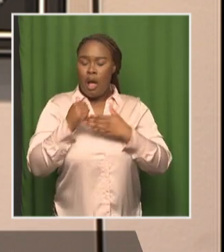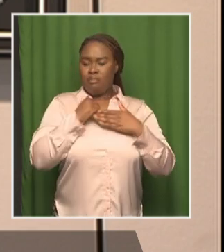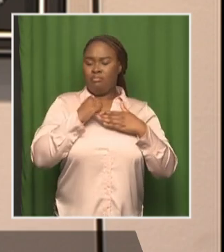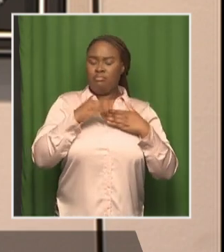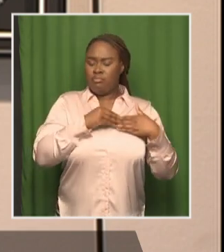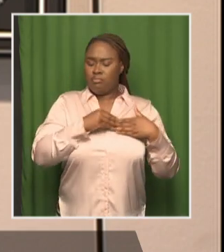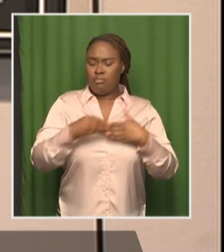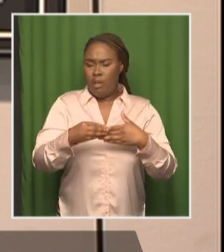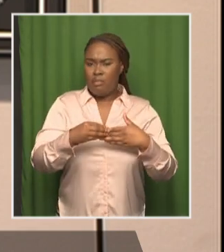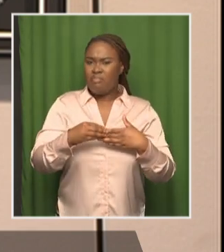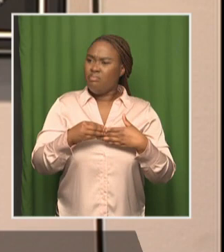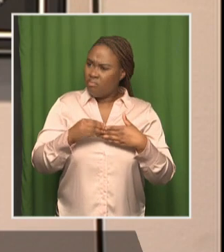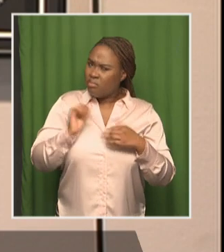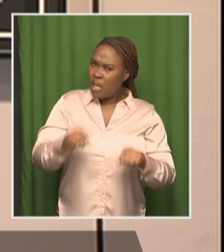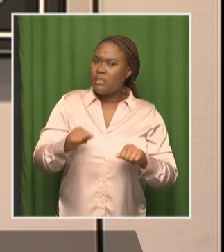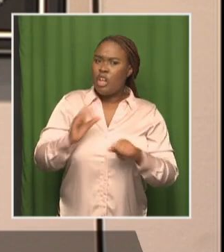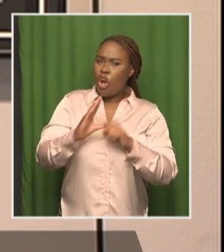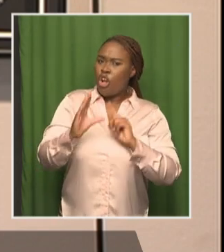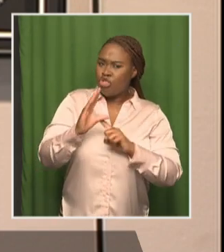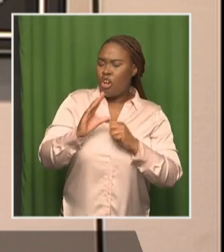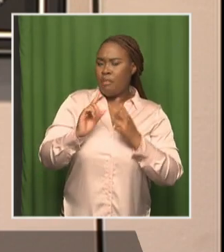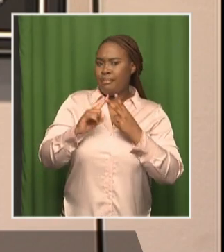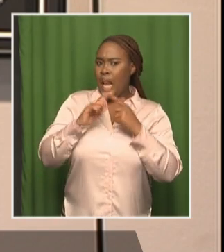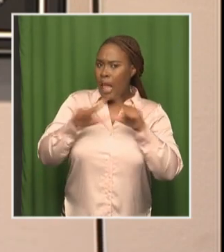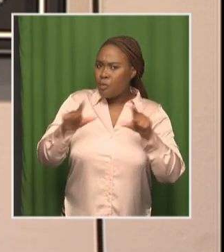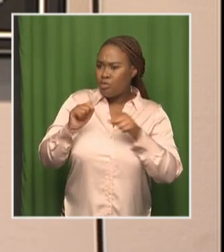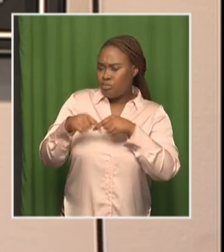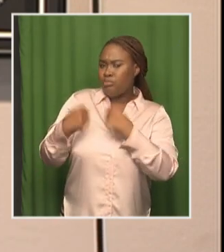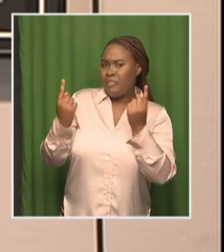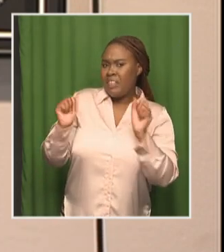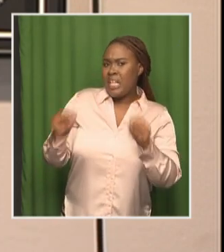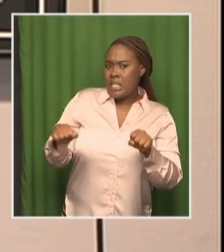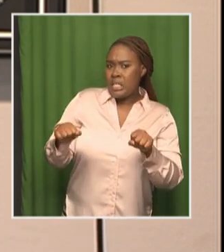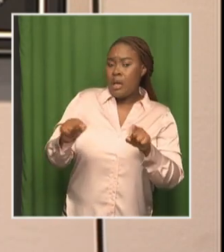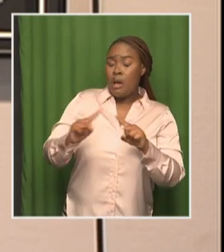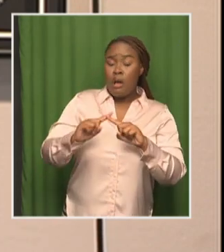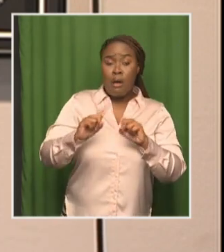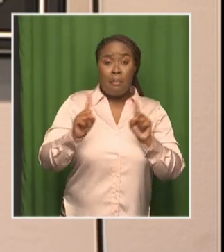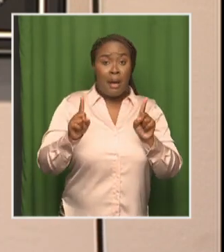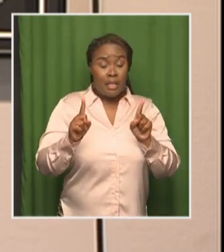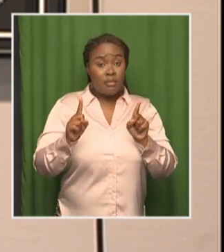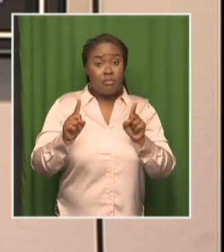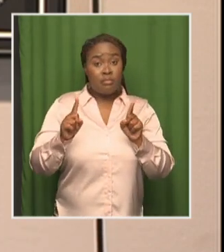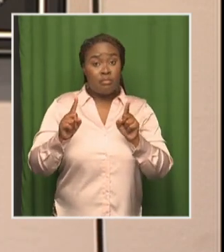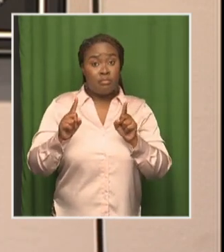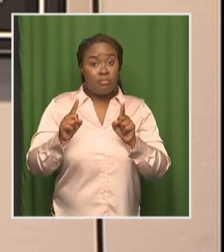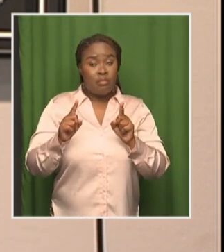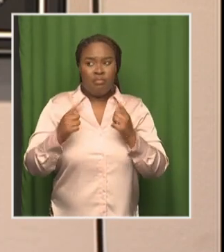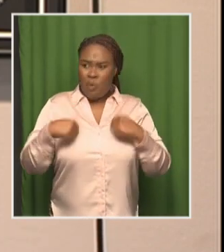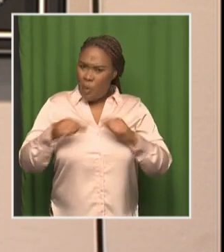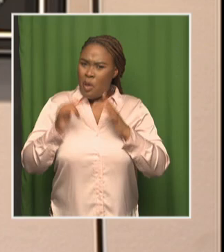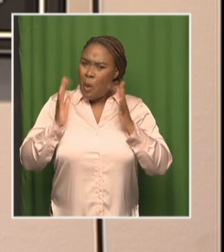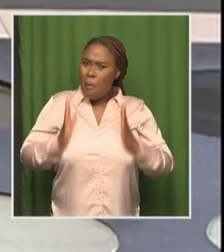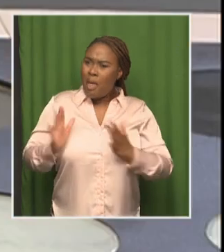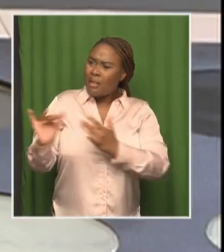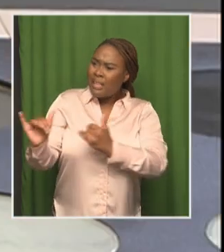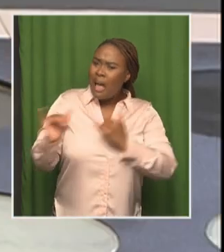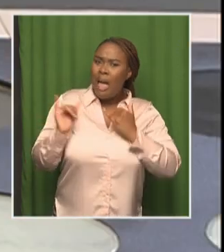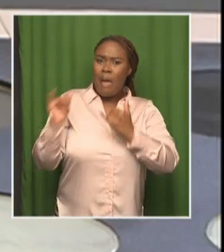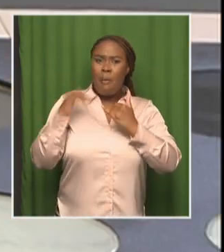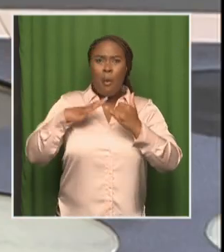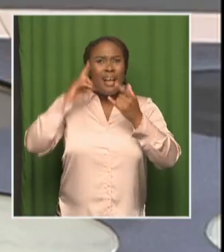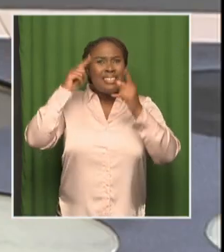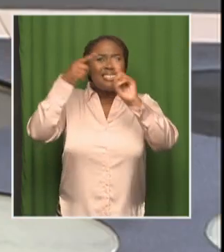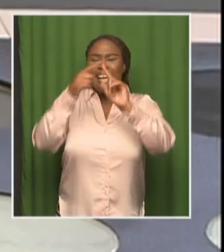that we differ in culture and languages, but at the end of the day, we're human. We all strive for the same